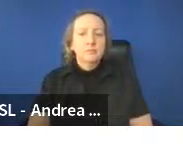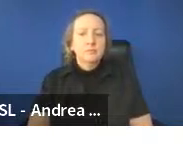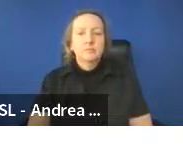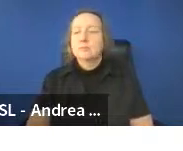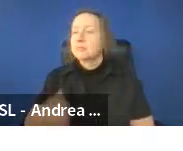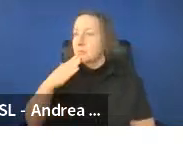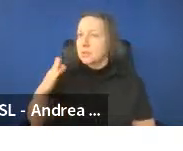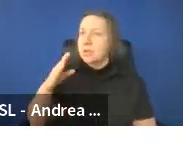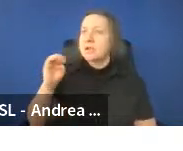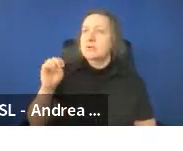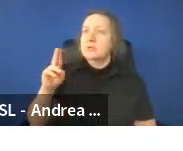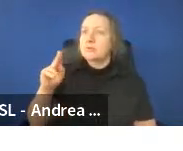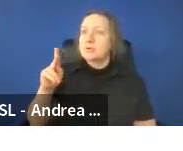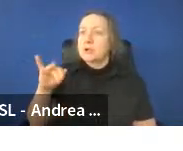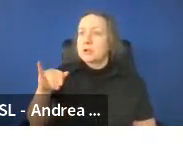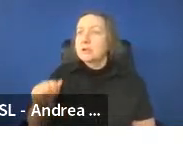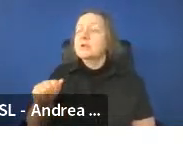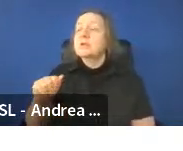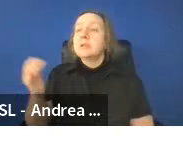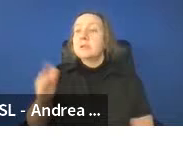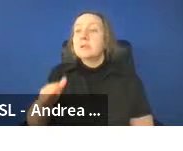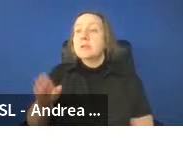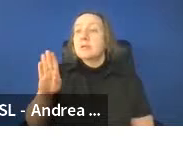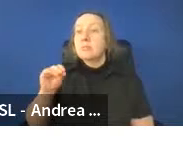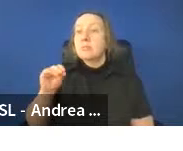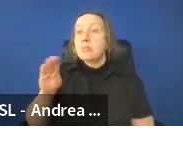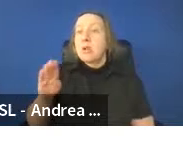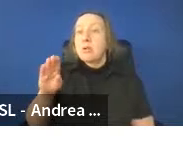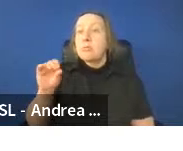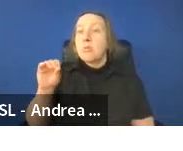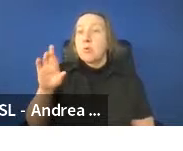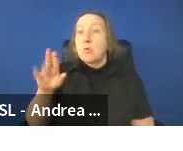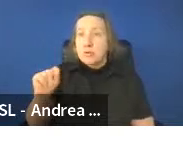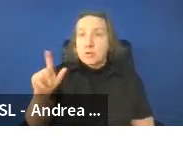Thank you, Ukiah. Next, we have Bob Ortblad.